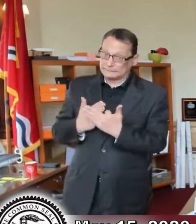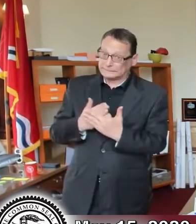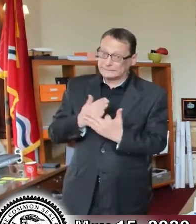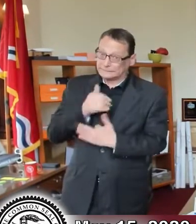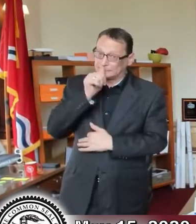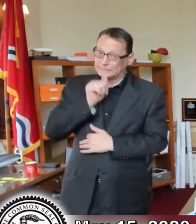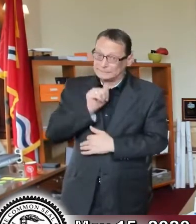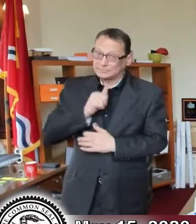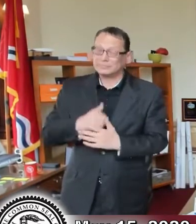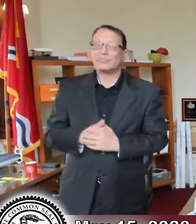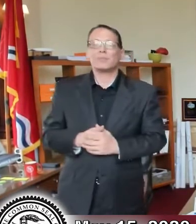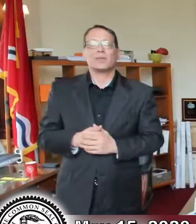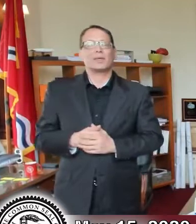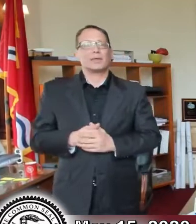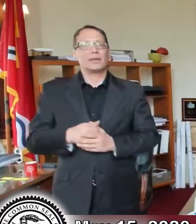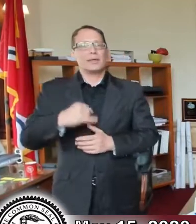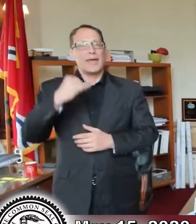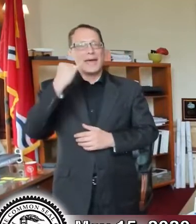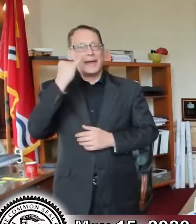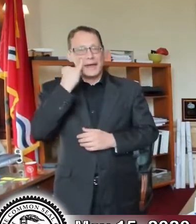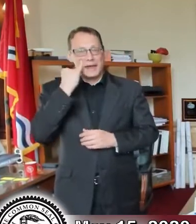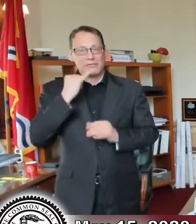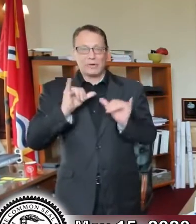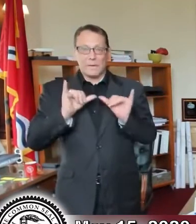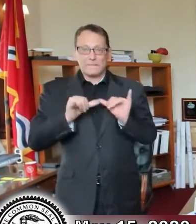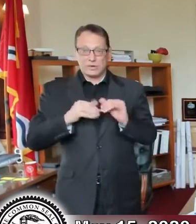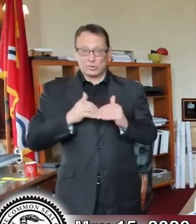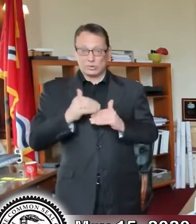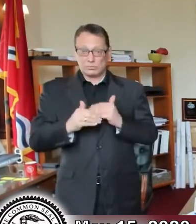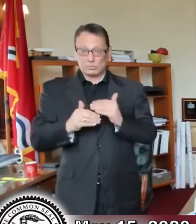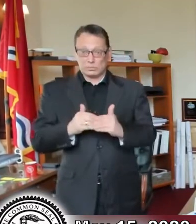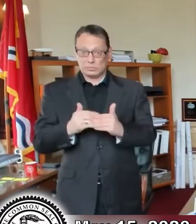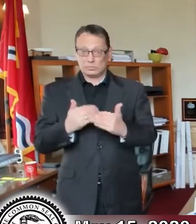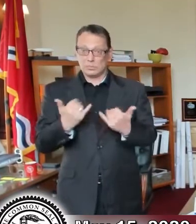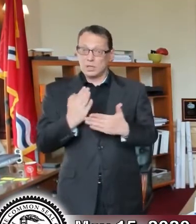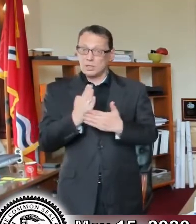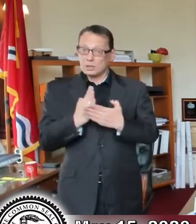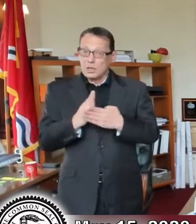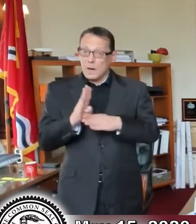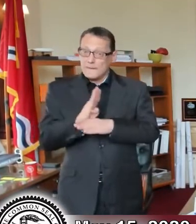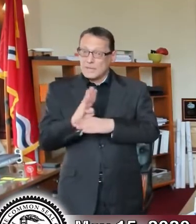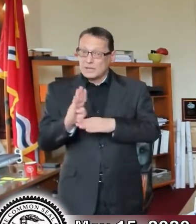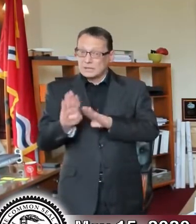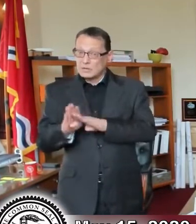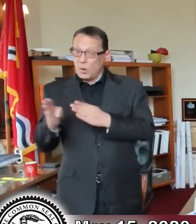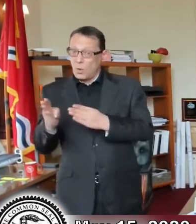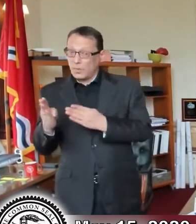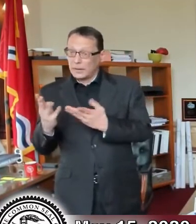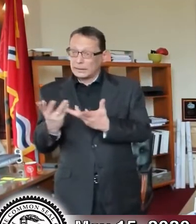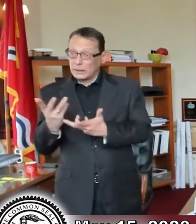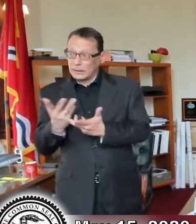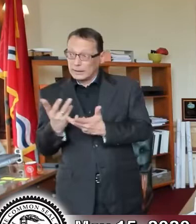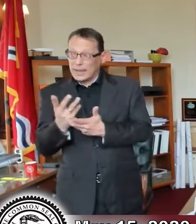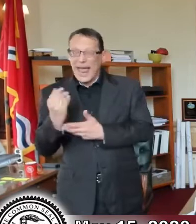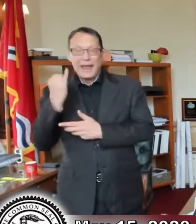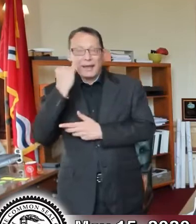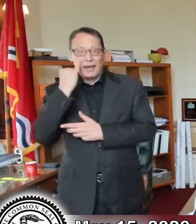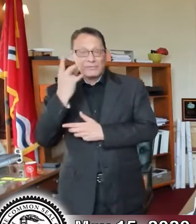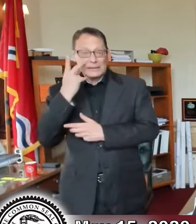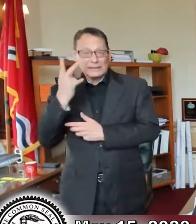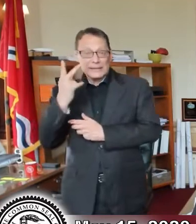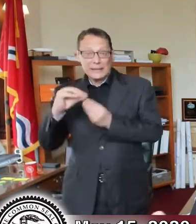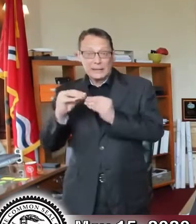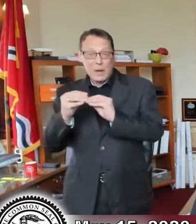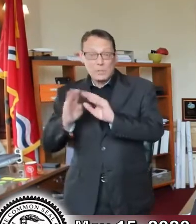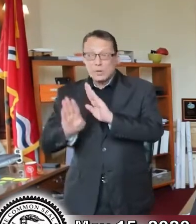If these measures that we're taking right now, meaning cracking the door open on some businesses to open, if we end up seeing a big